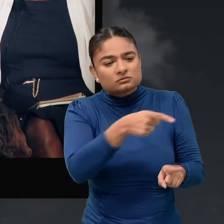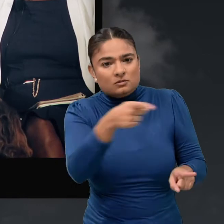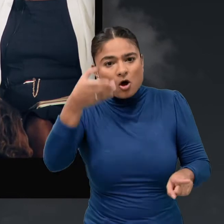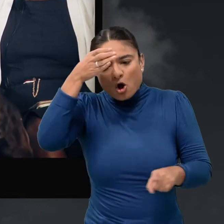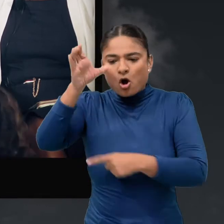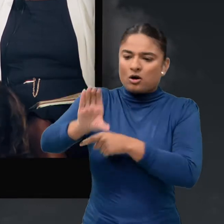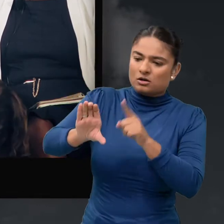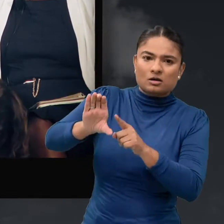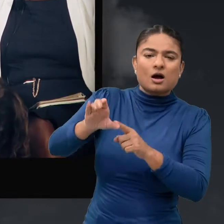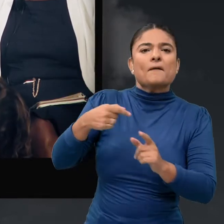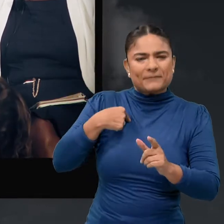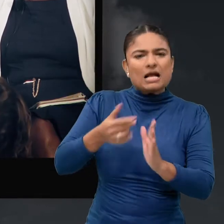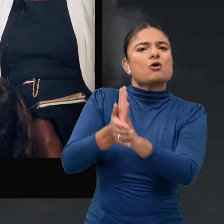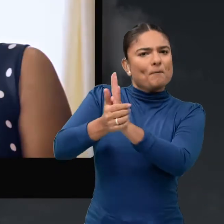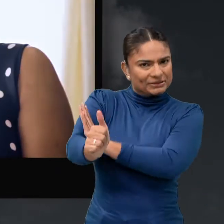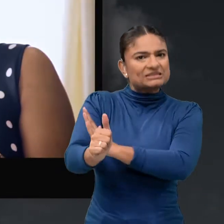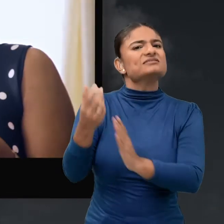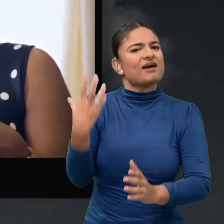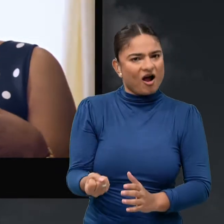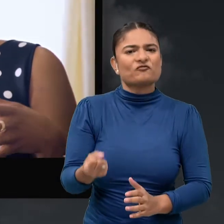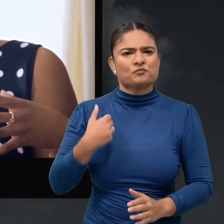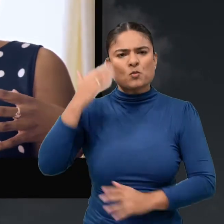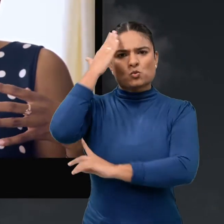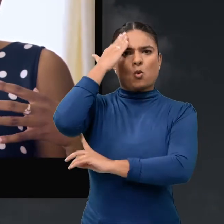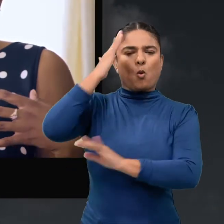on disability. Competence matters. Otherwise,